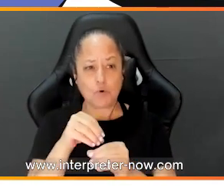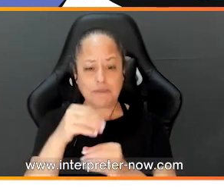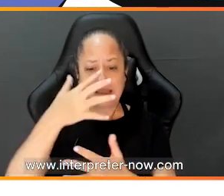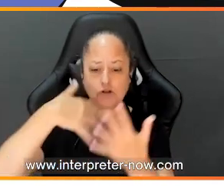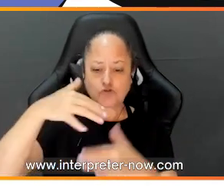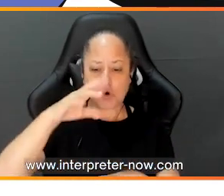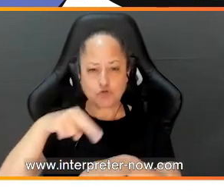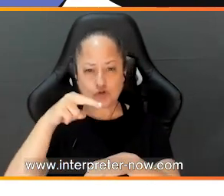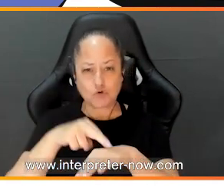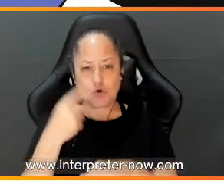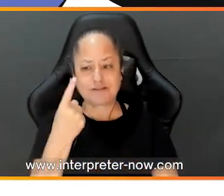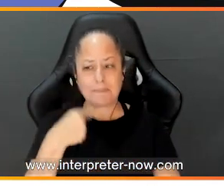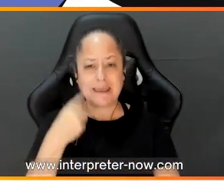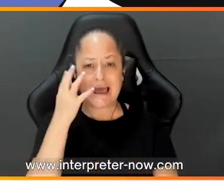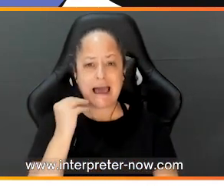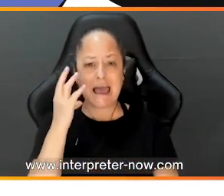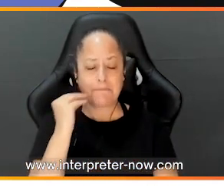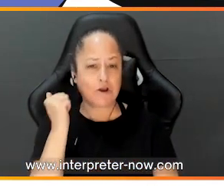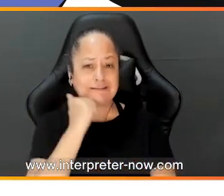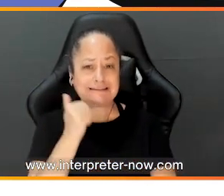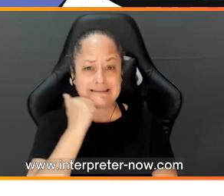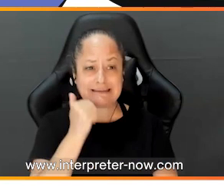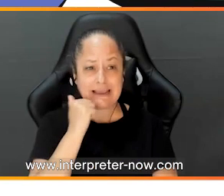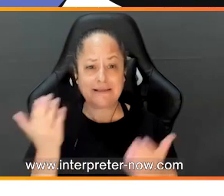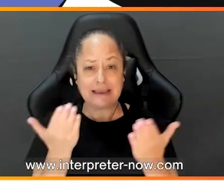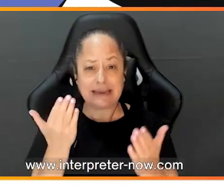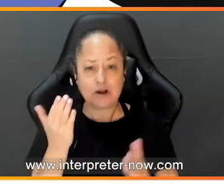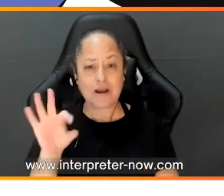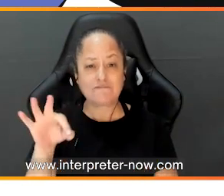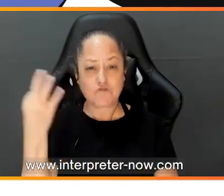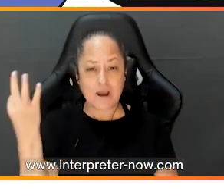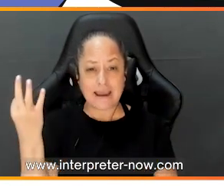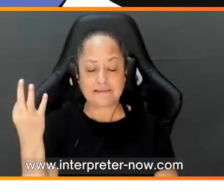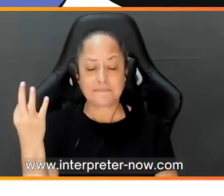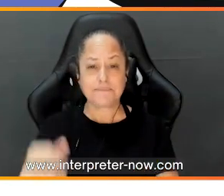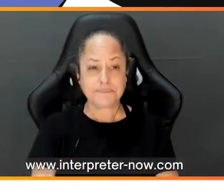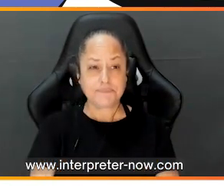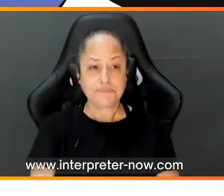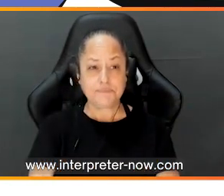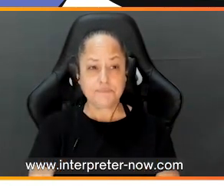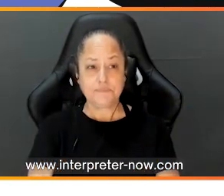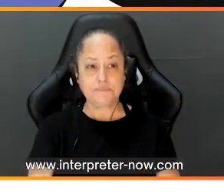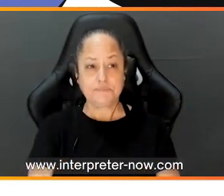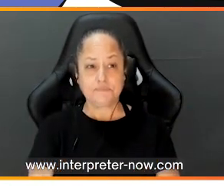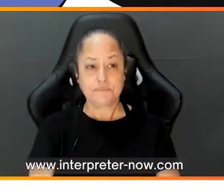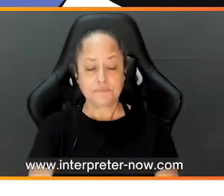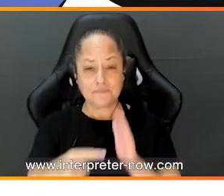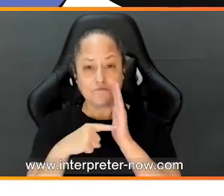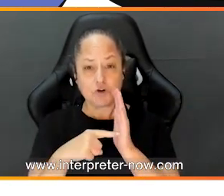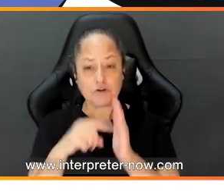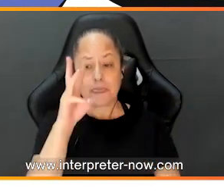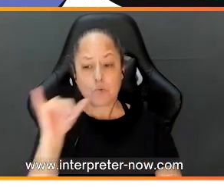laws, in the social norms. And something that I experience on a day-to-day basis being here in France, where